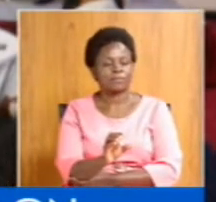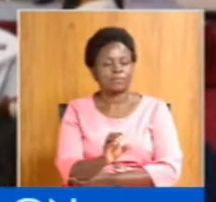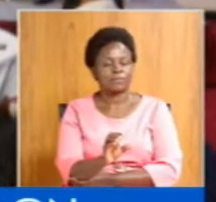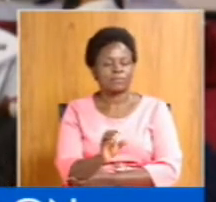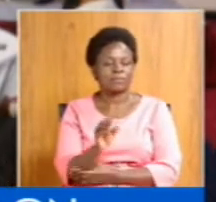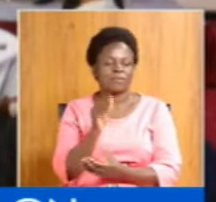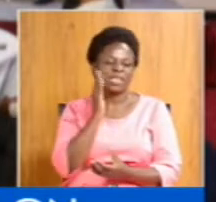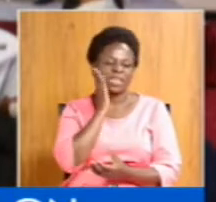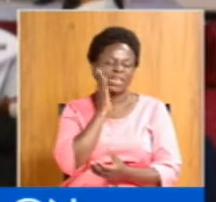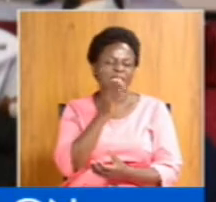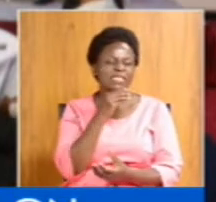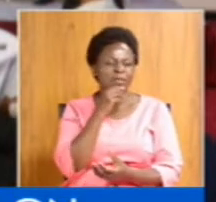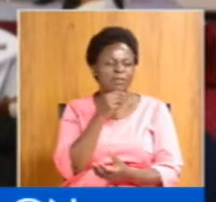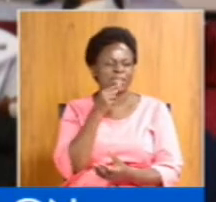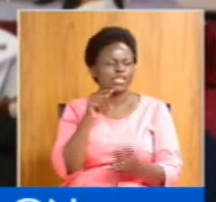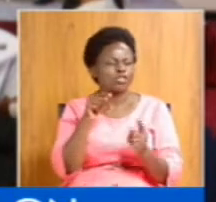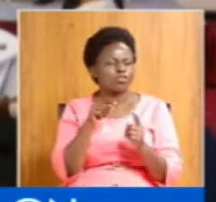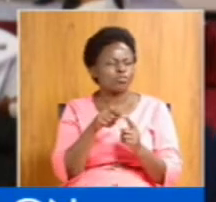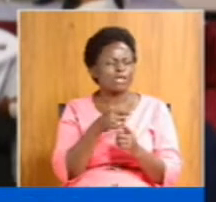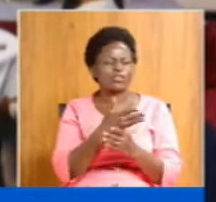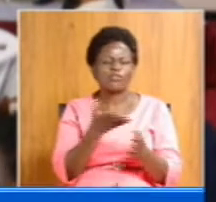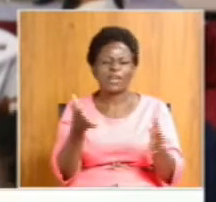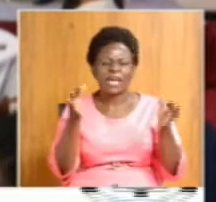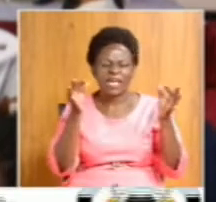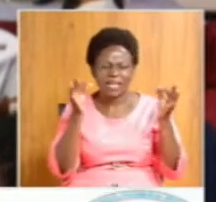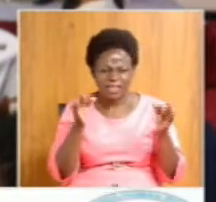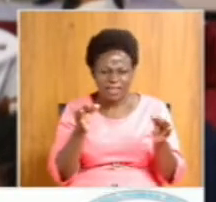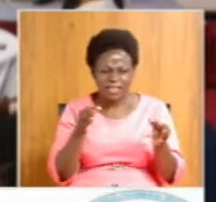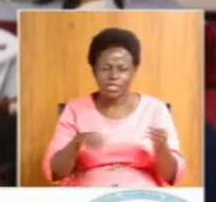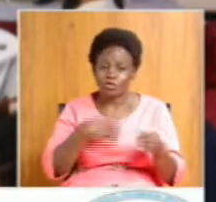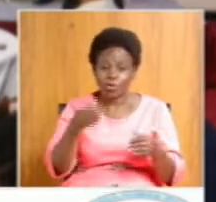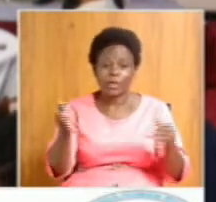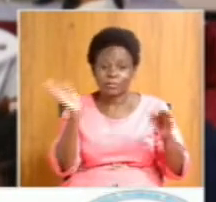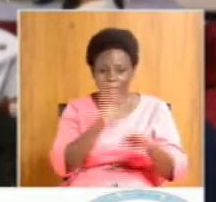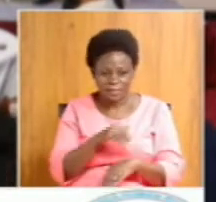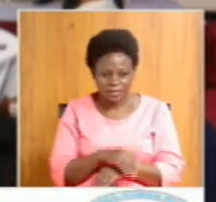The Englishman said too much of anything is dangerous.